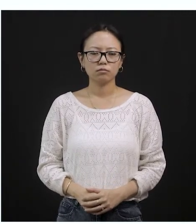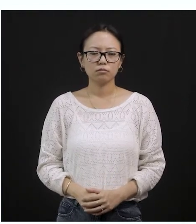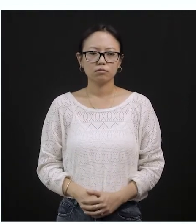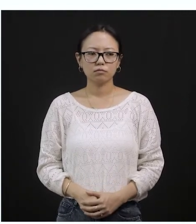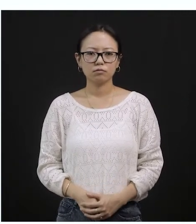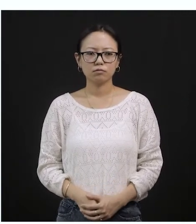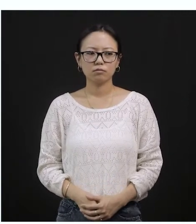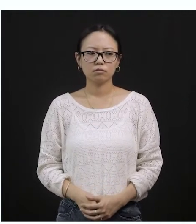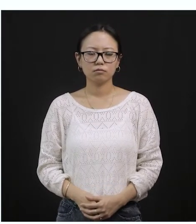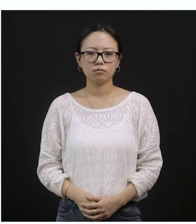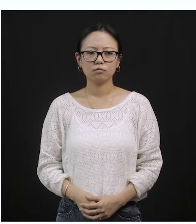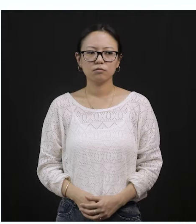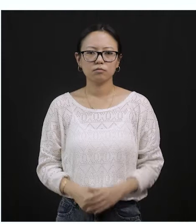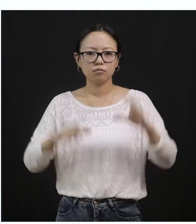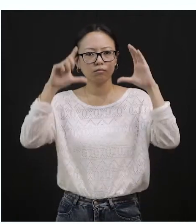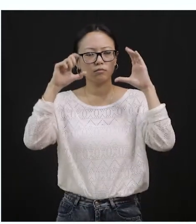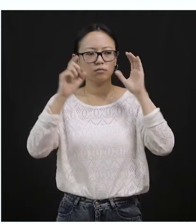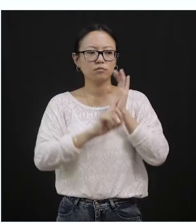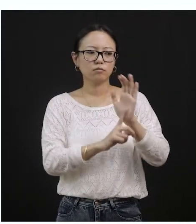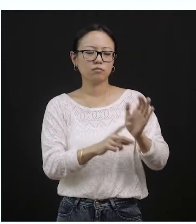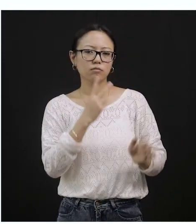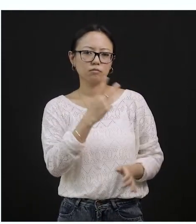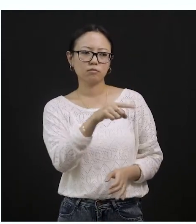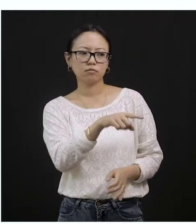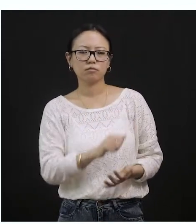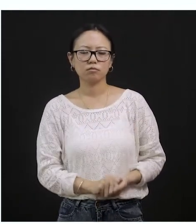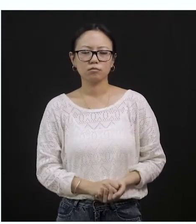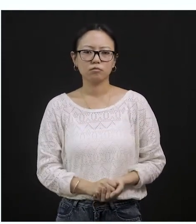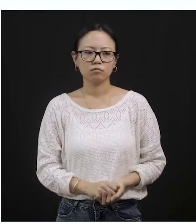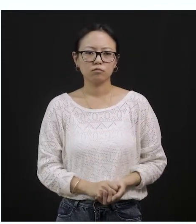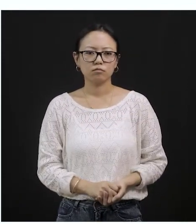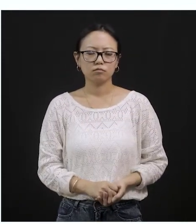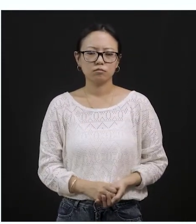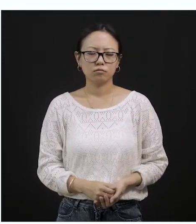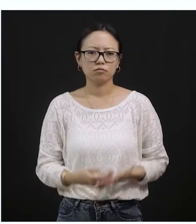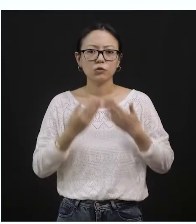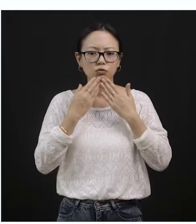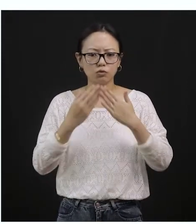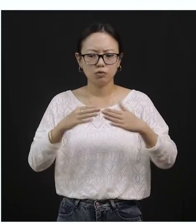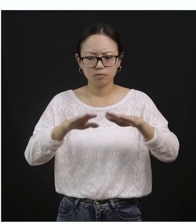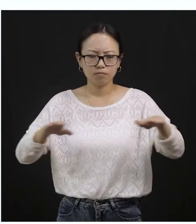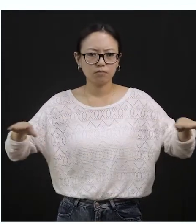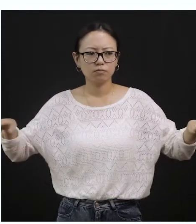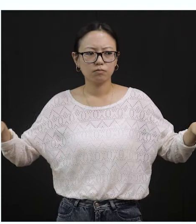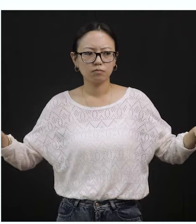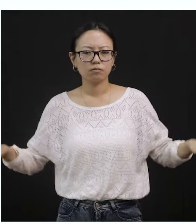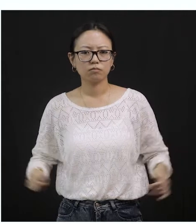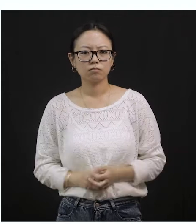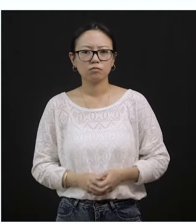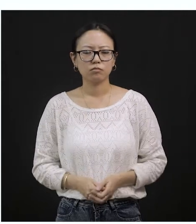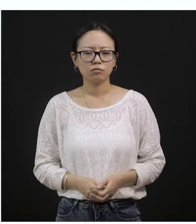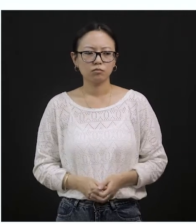Clear? Okay, now another picture. Look at this picture. These are a group of small boys who is going to